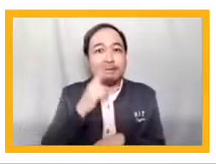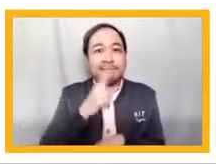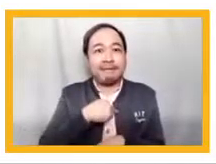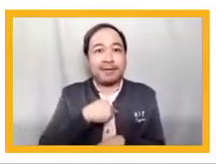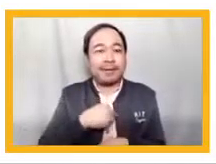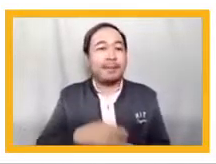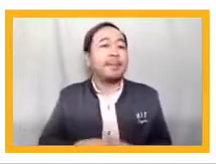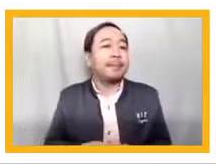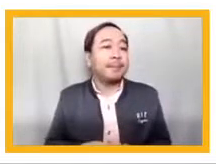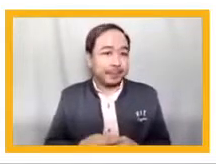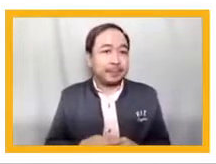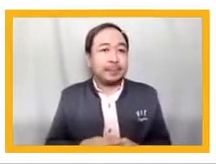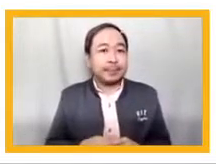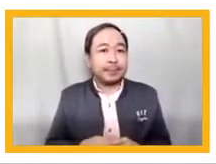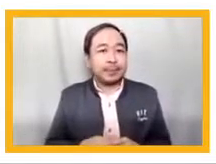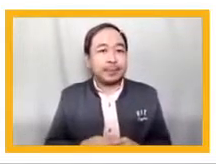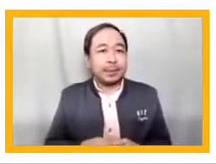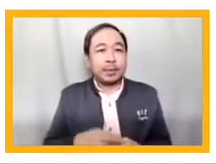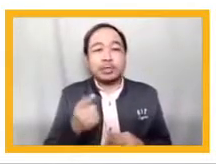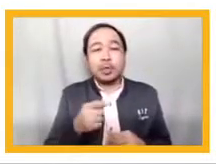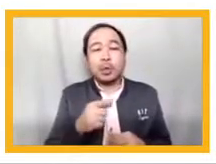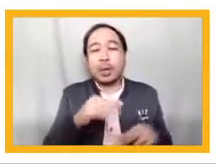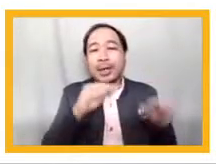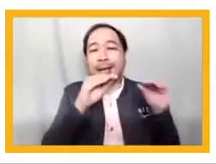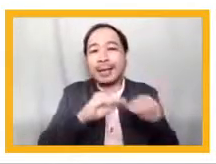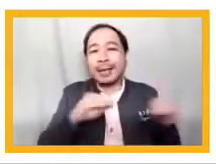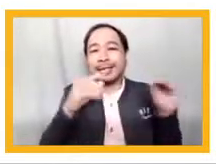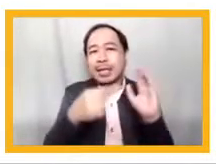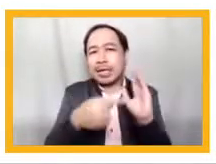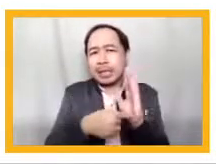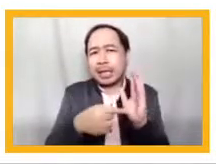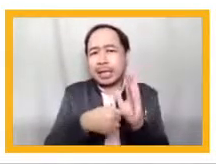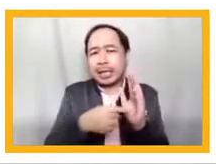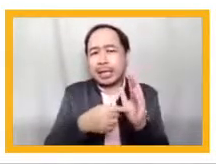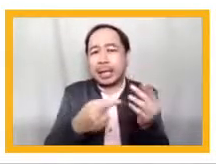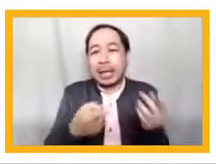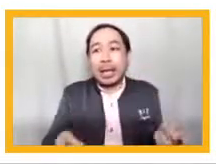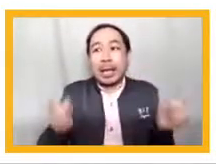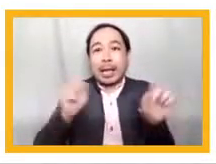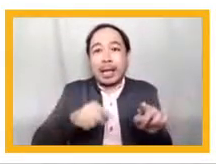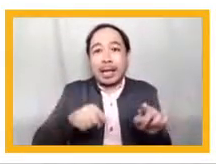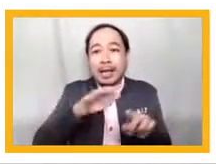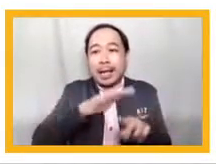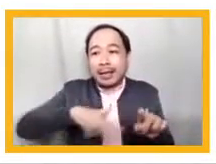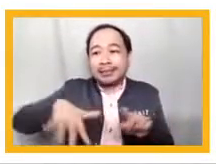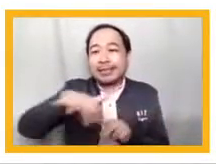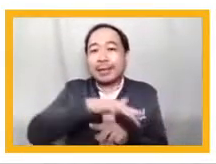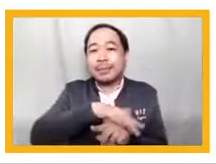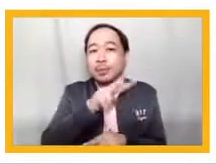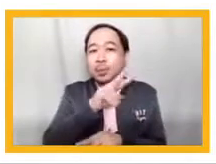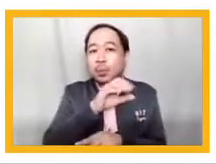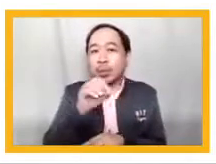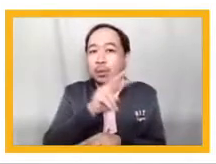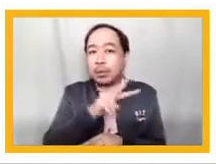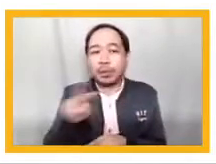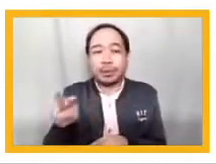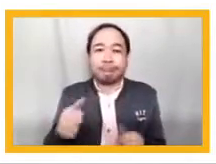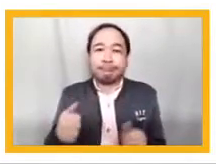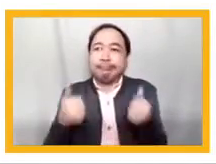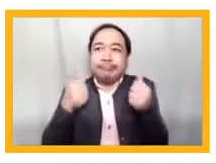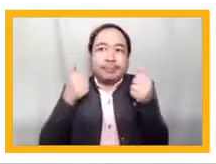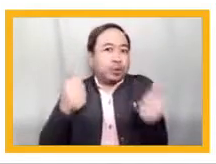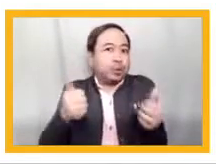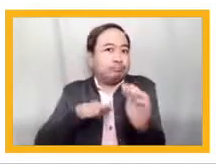education, the EdTech landscape in 2021 is remarkably very good progress